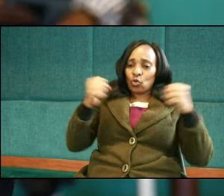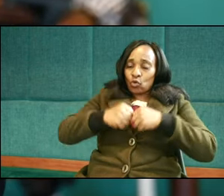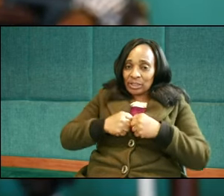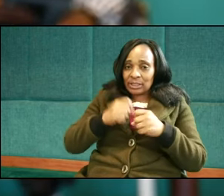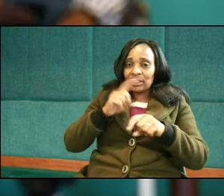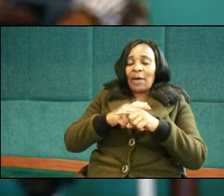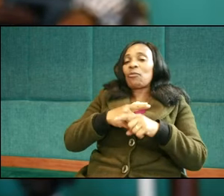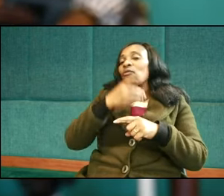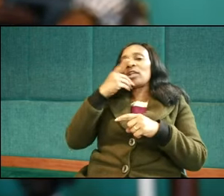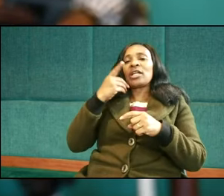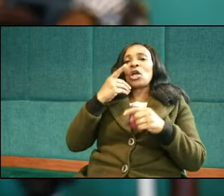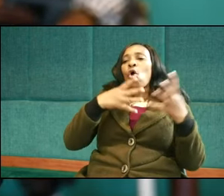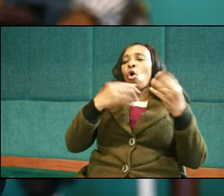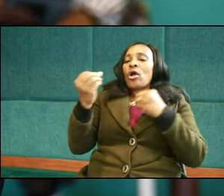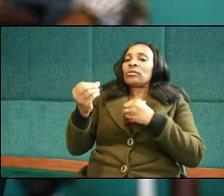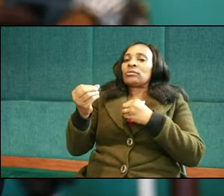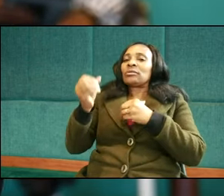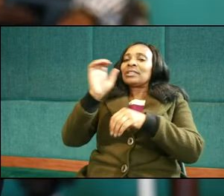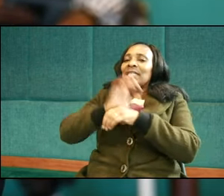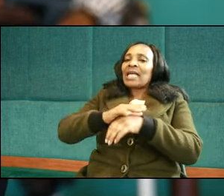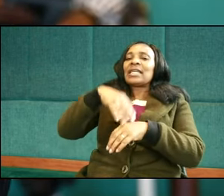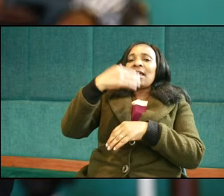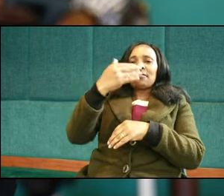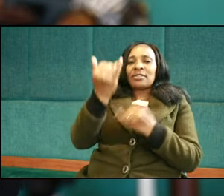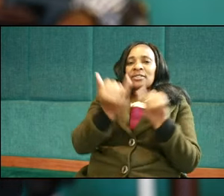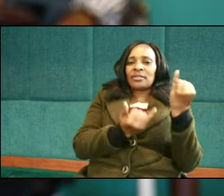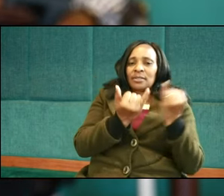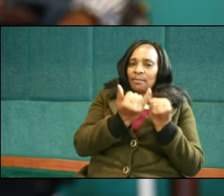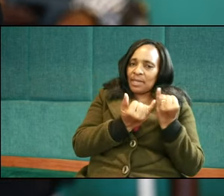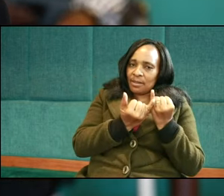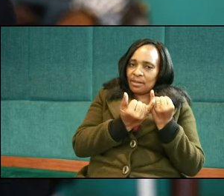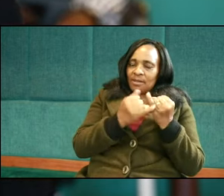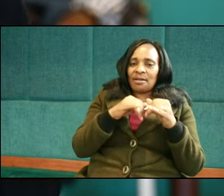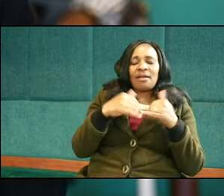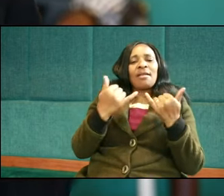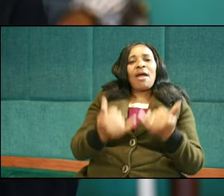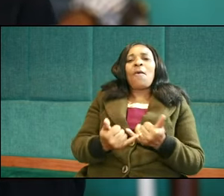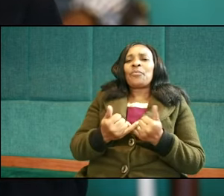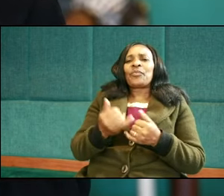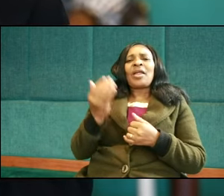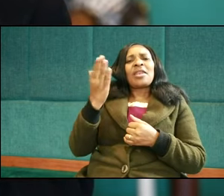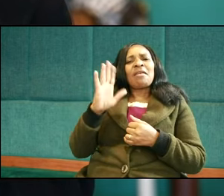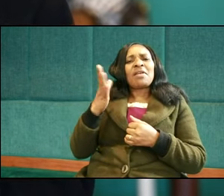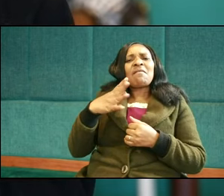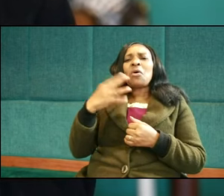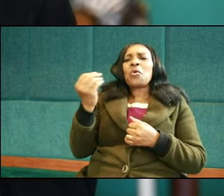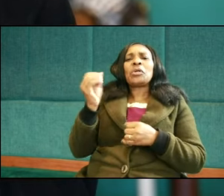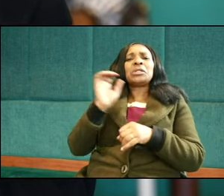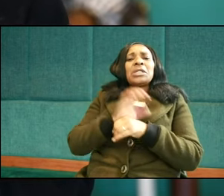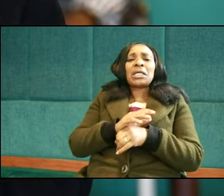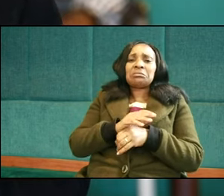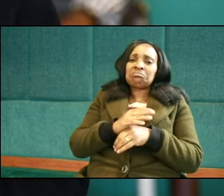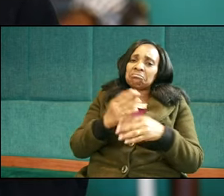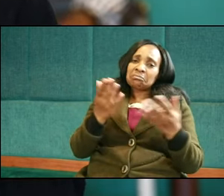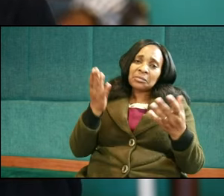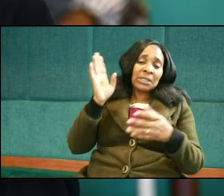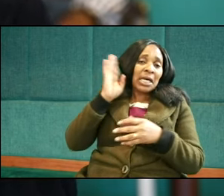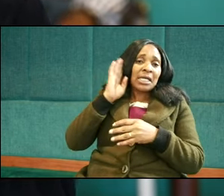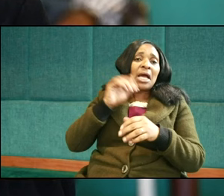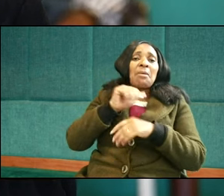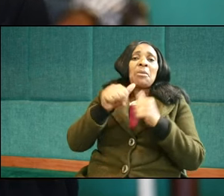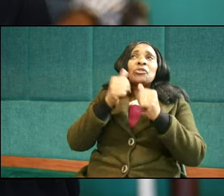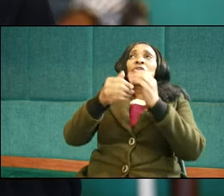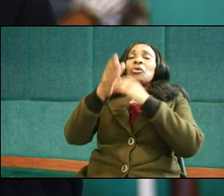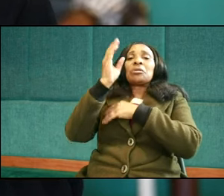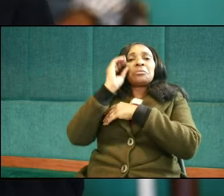Sabbath going to church every Sabbath. Now, she's never gone to church and she's never heard about this